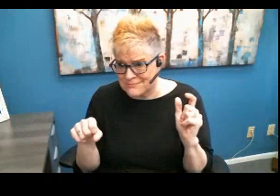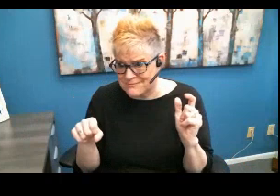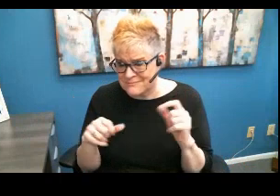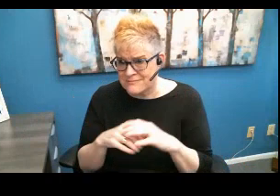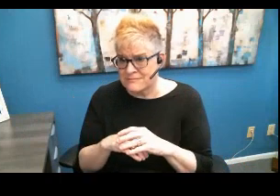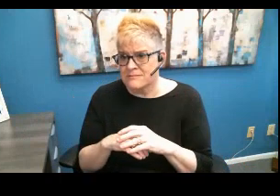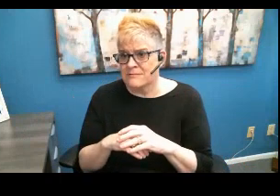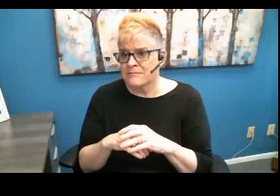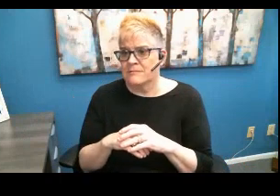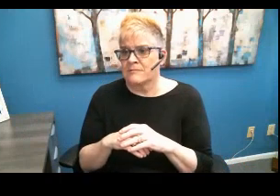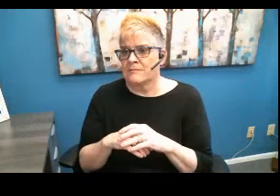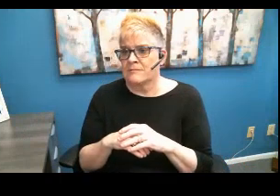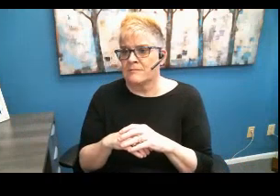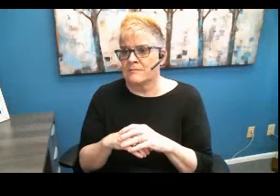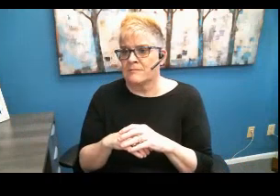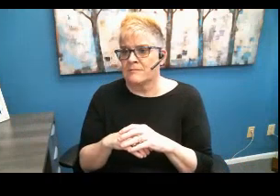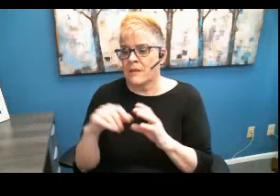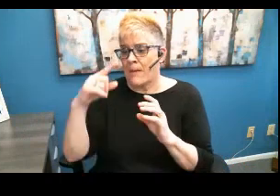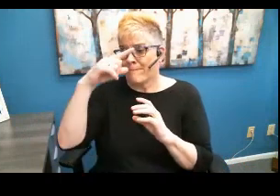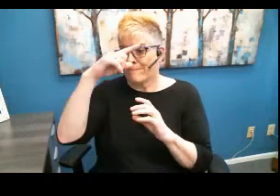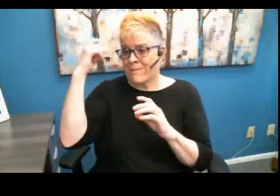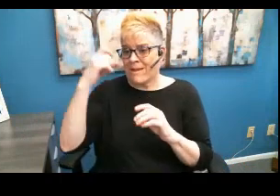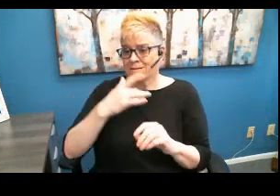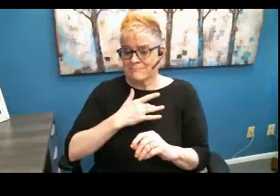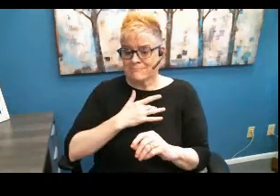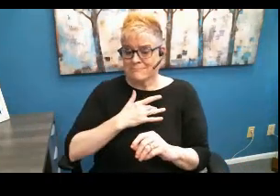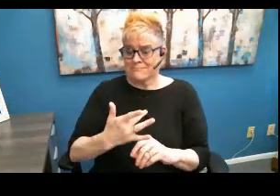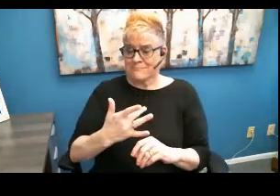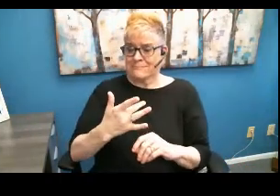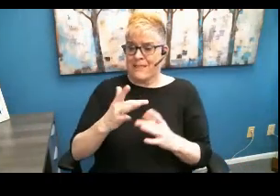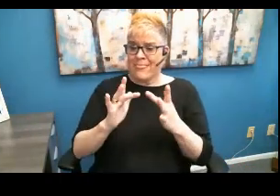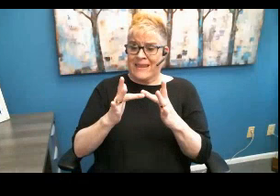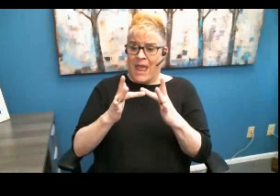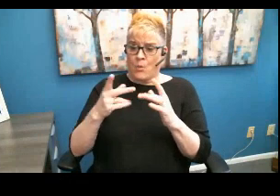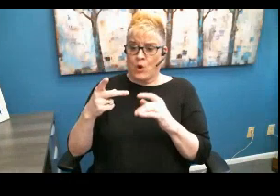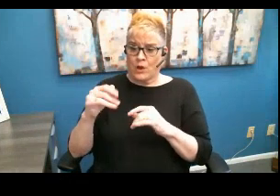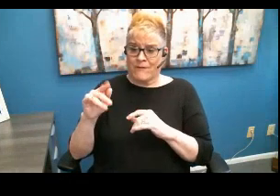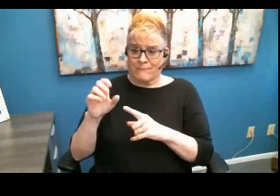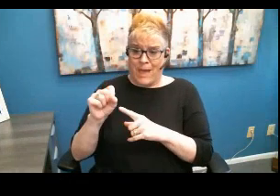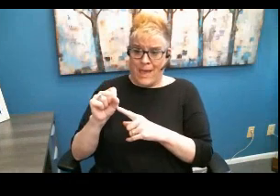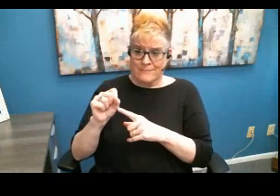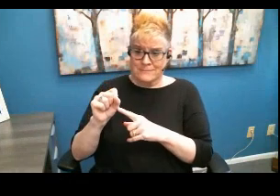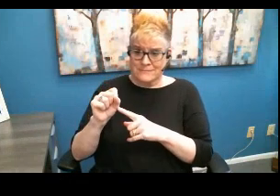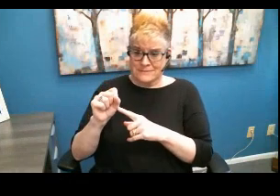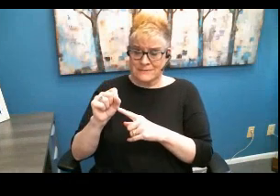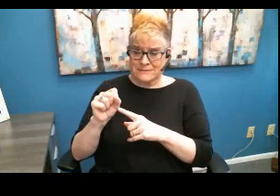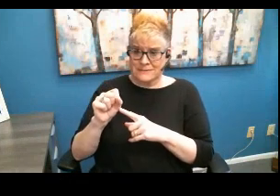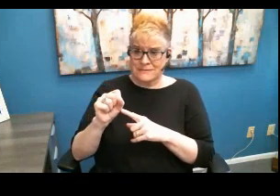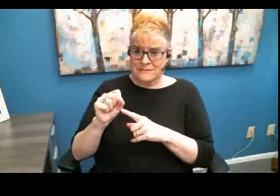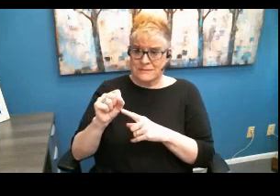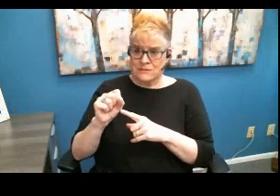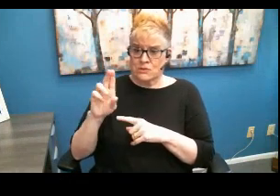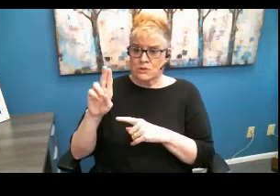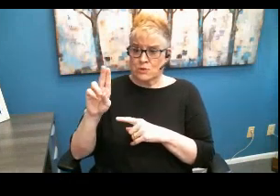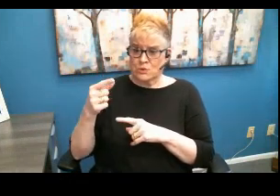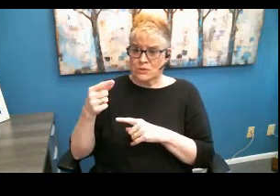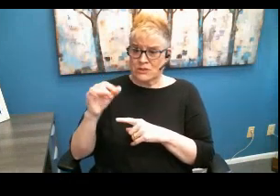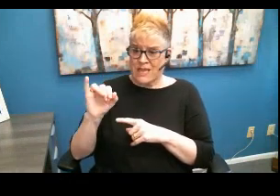of the service territory, because of the nature of the network of pipes, not UGI wouldn't lose